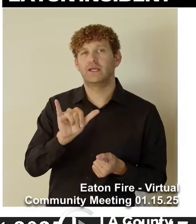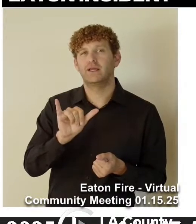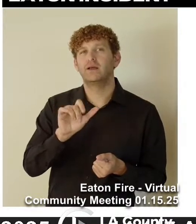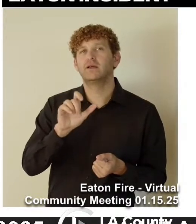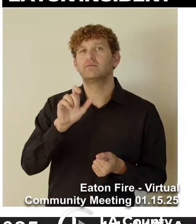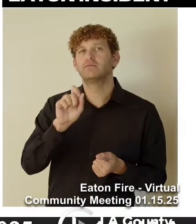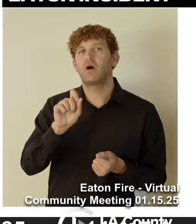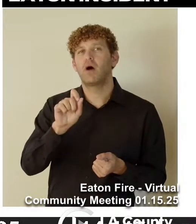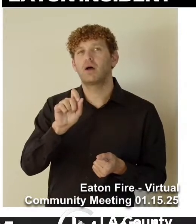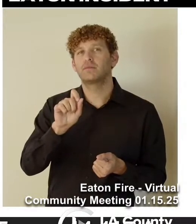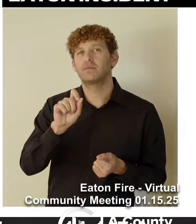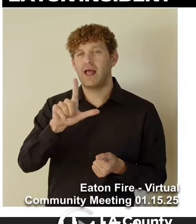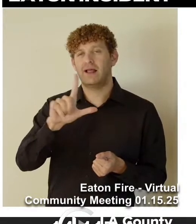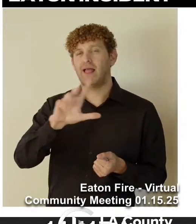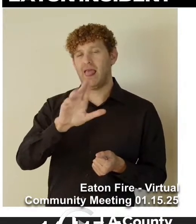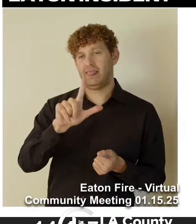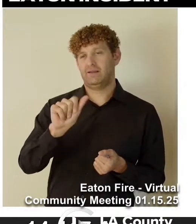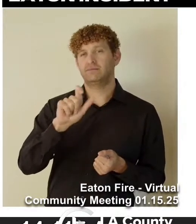recovery.lacounty.gov. Again, that's